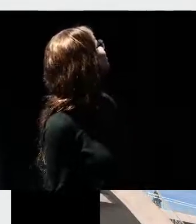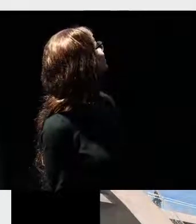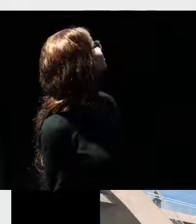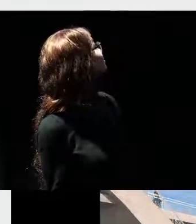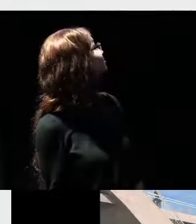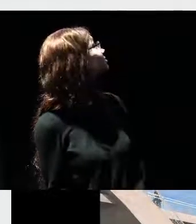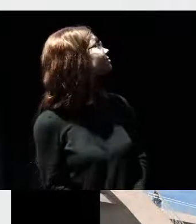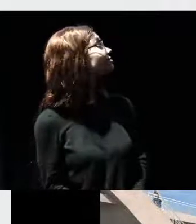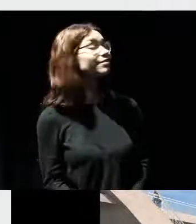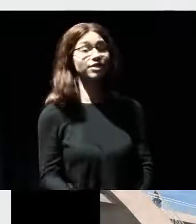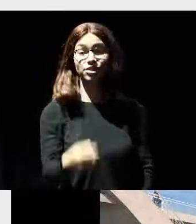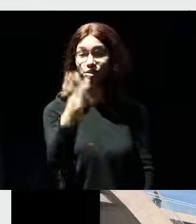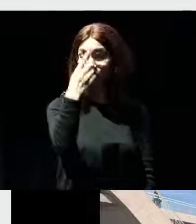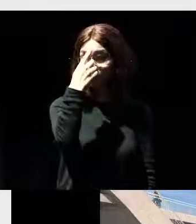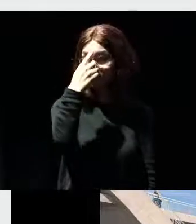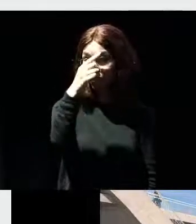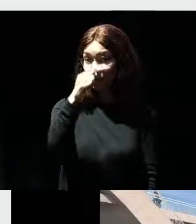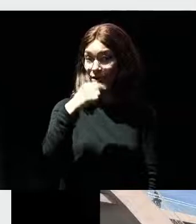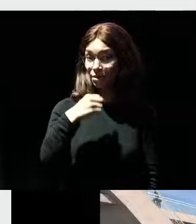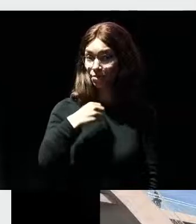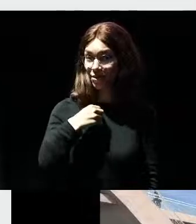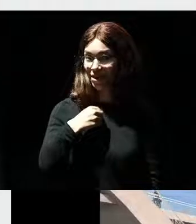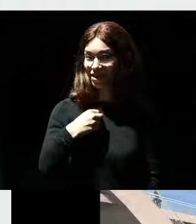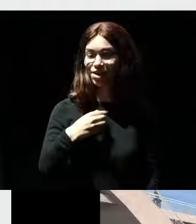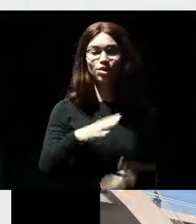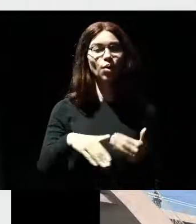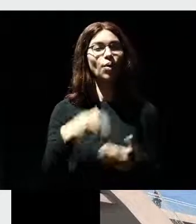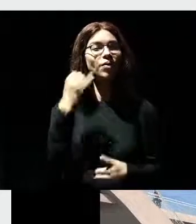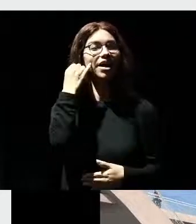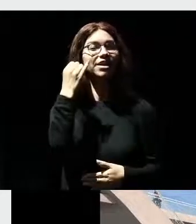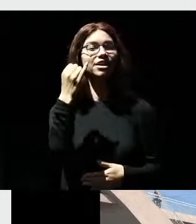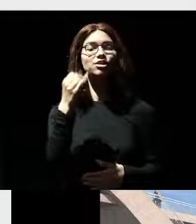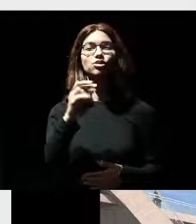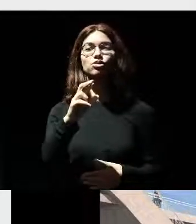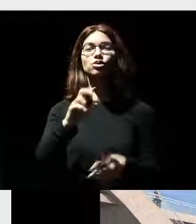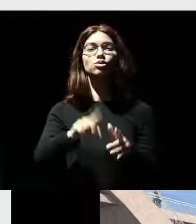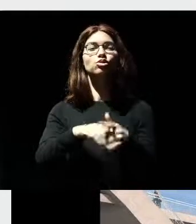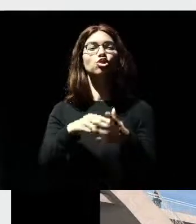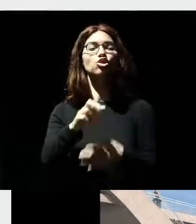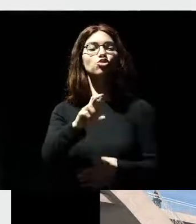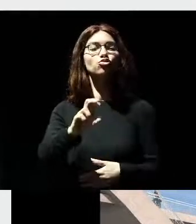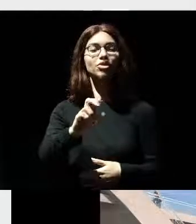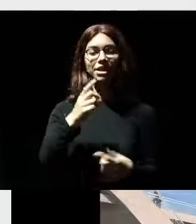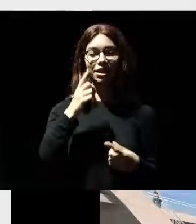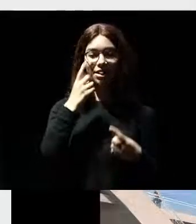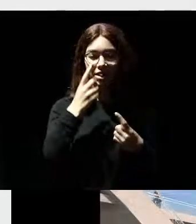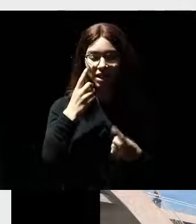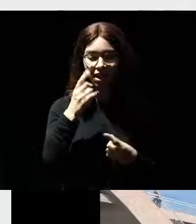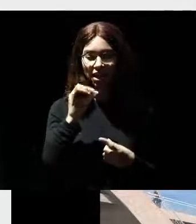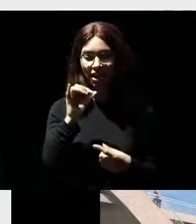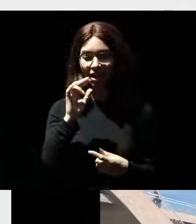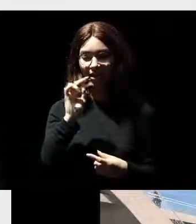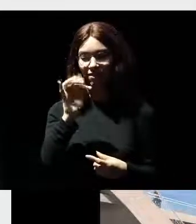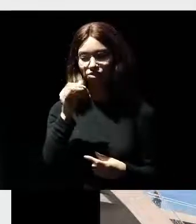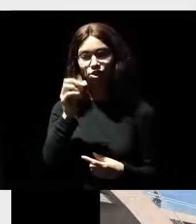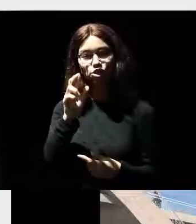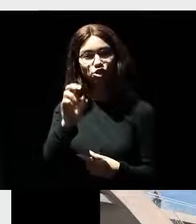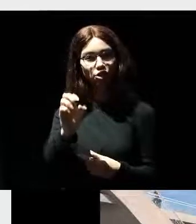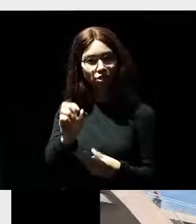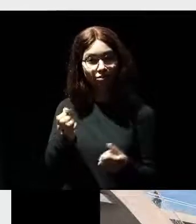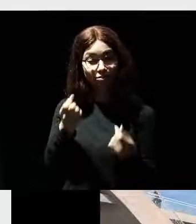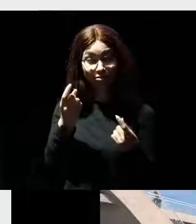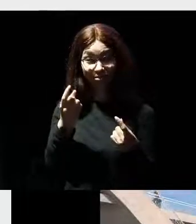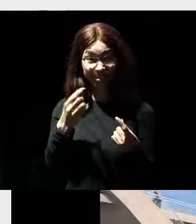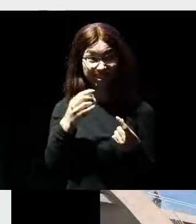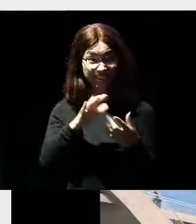was really that you could start to rethink infrastructure in a city that is known for its infrastructure, certainly known for its